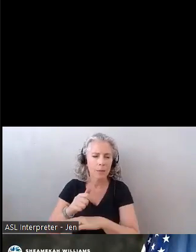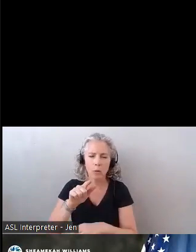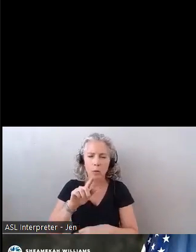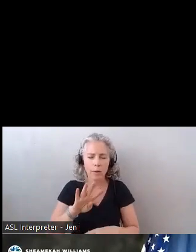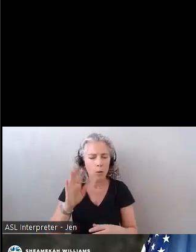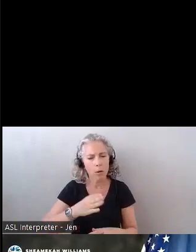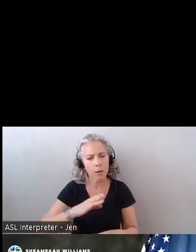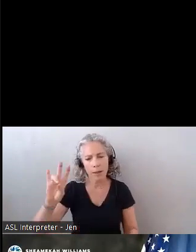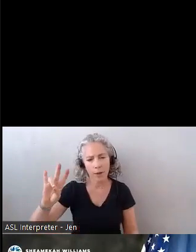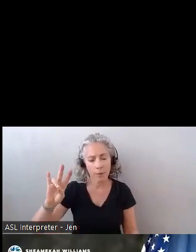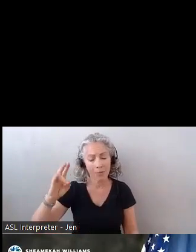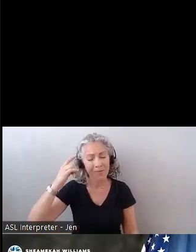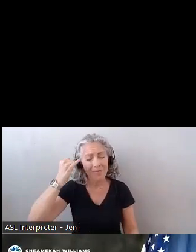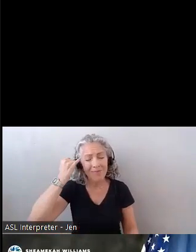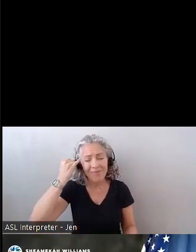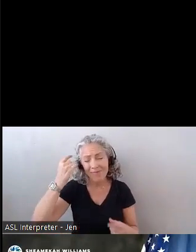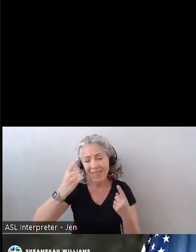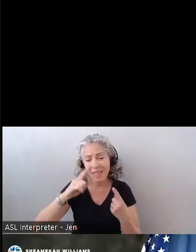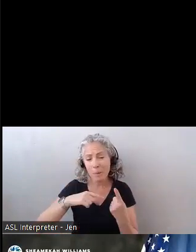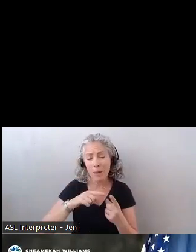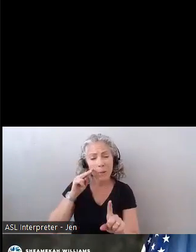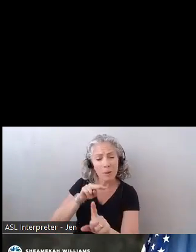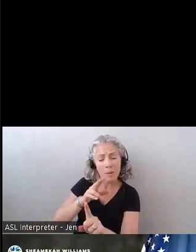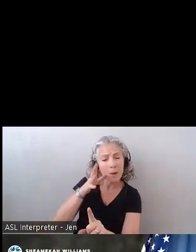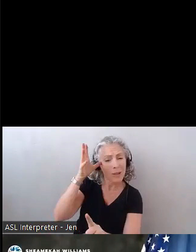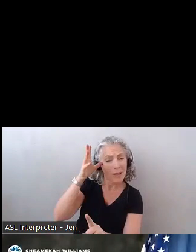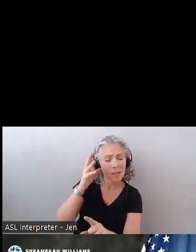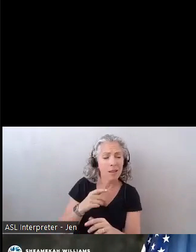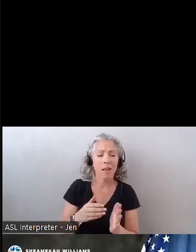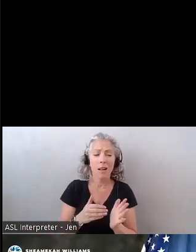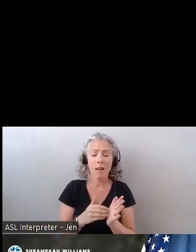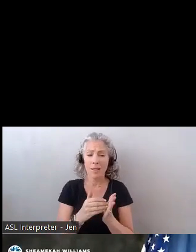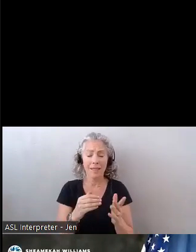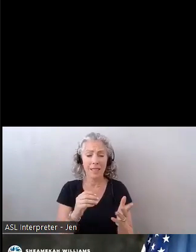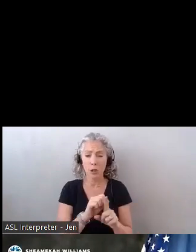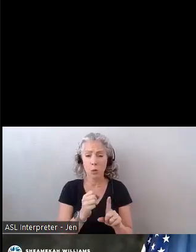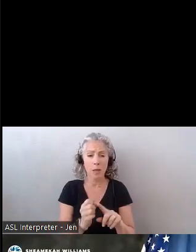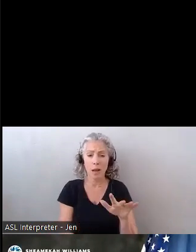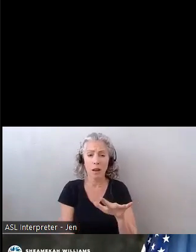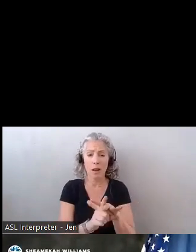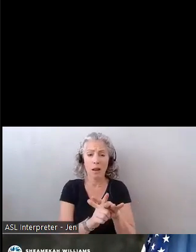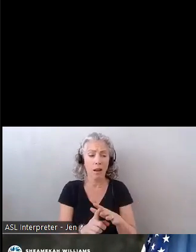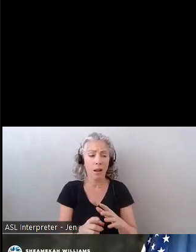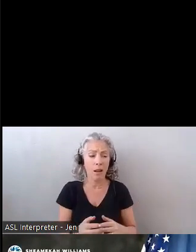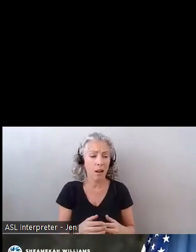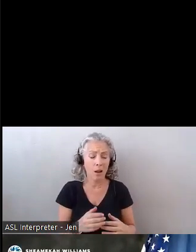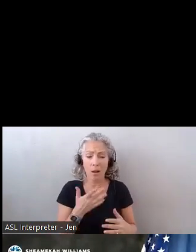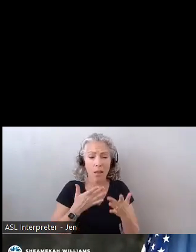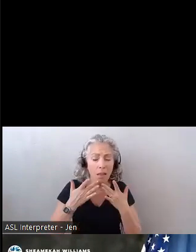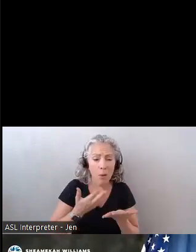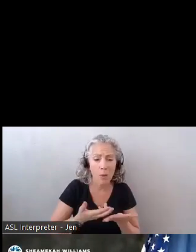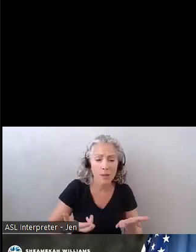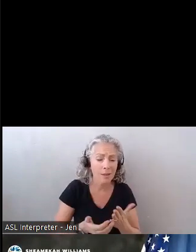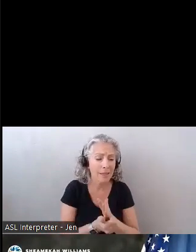you're really thinking about this from the perspective of parents, oftentimes when we have situations where we don't have the resources or the